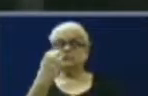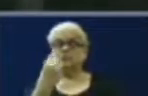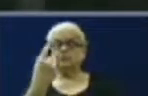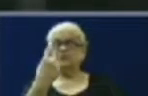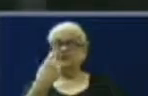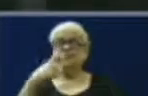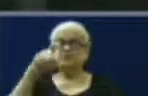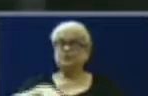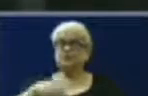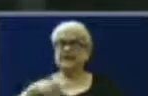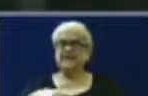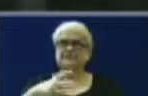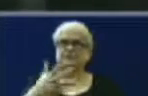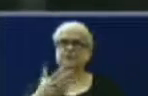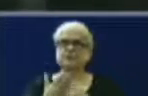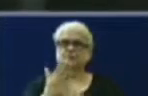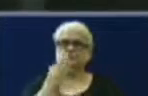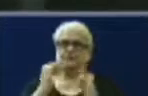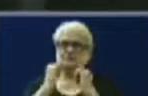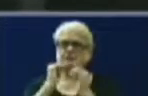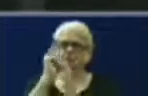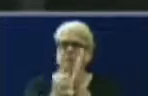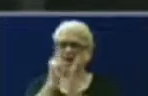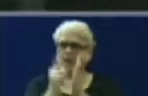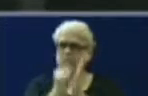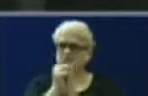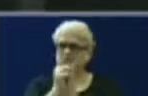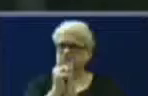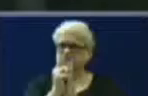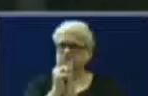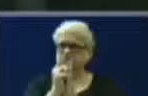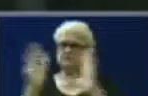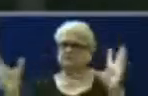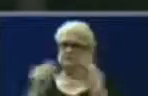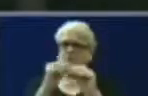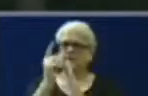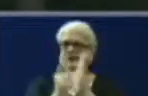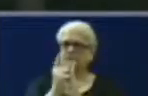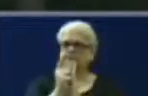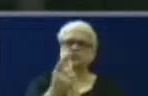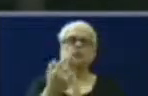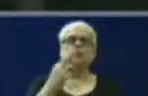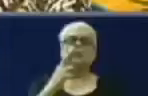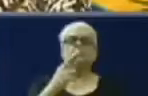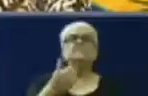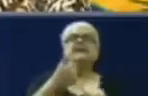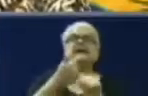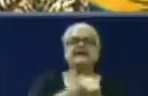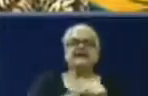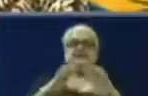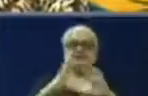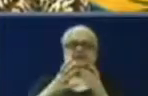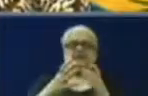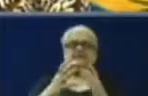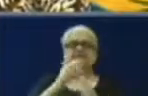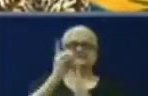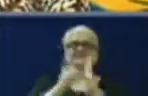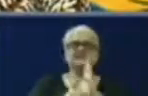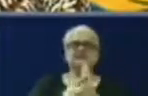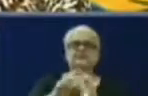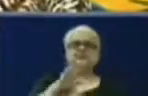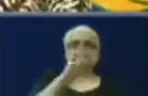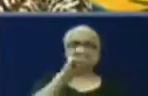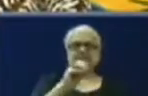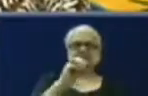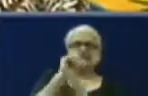Does that have to be tracked through instructional hours, or is it by course intake? Each course is designed to be 60 hours per half